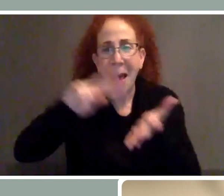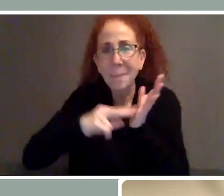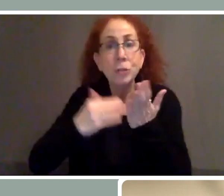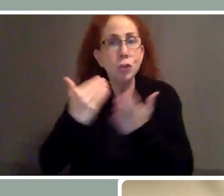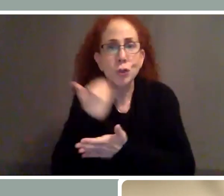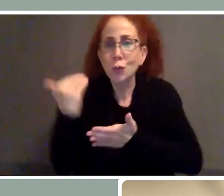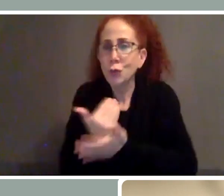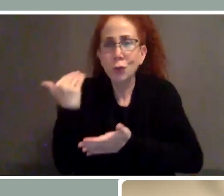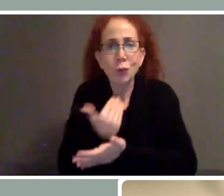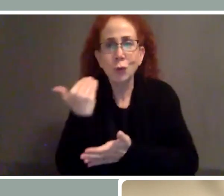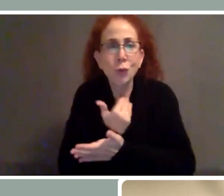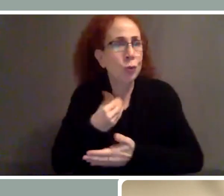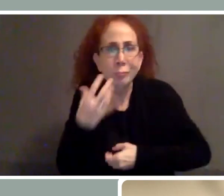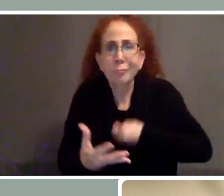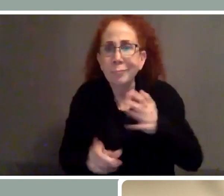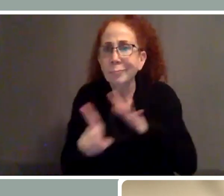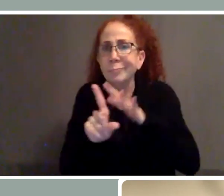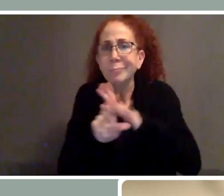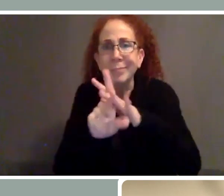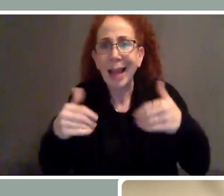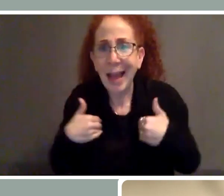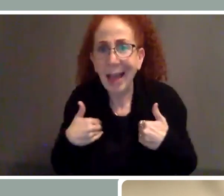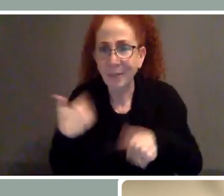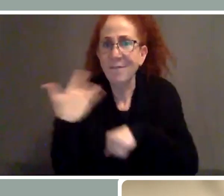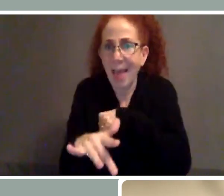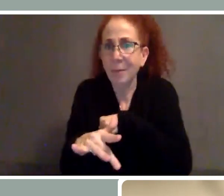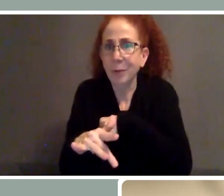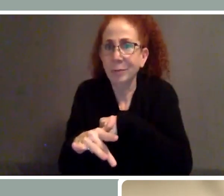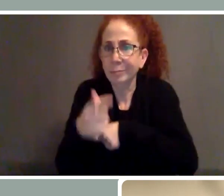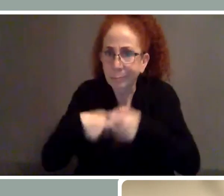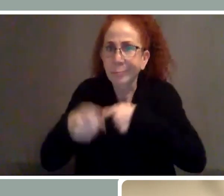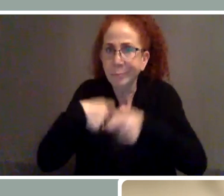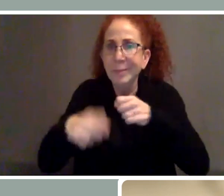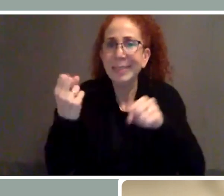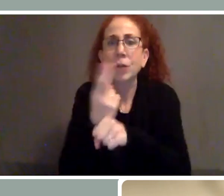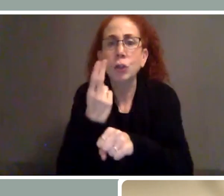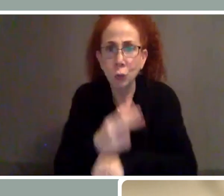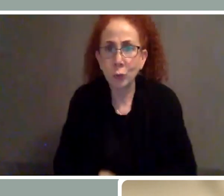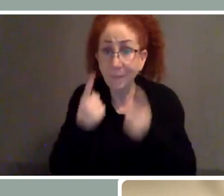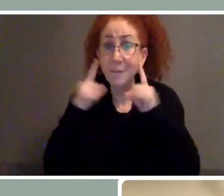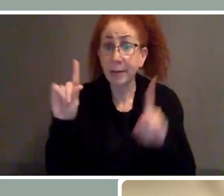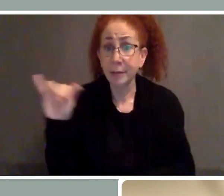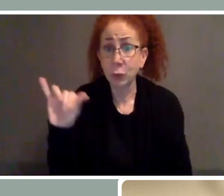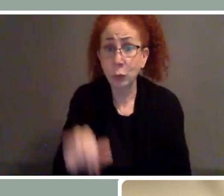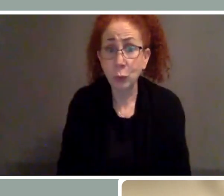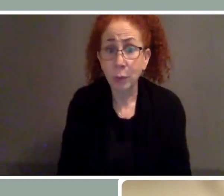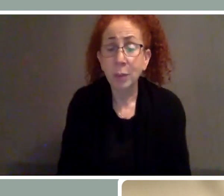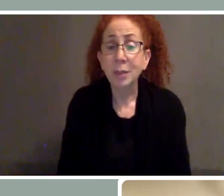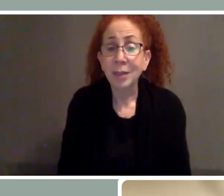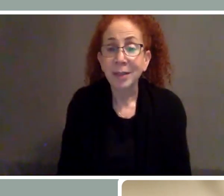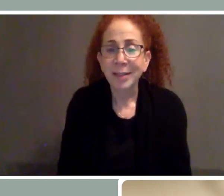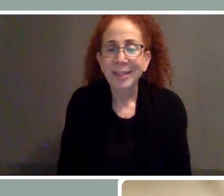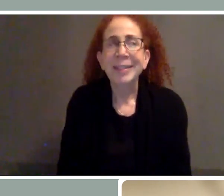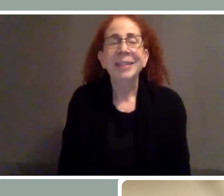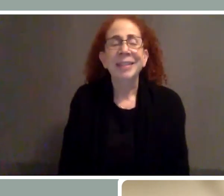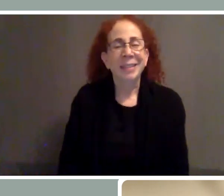new agents that are coming and are available to us and that we can use and that are effective. It's a lot harder to answer